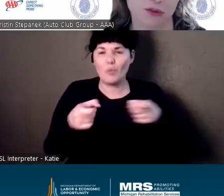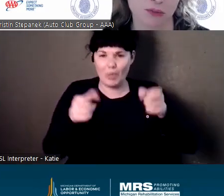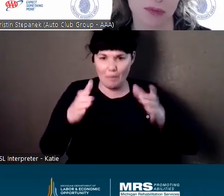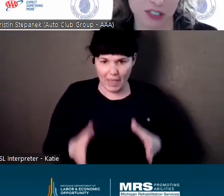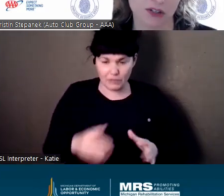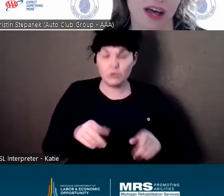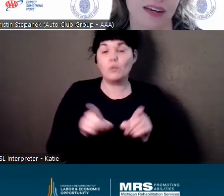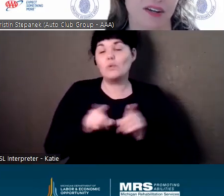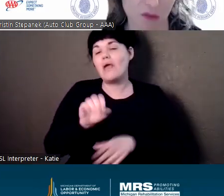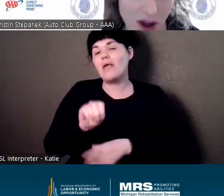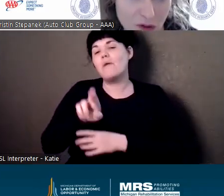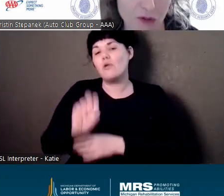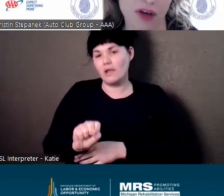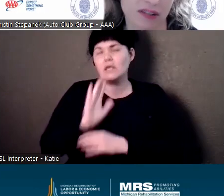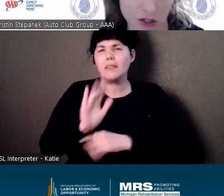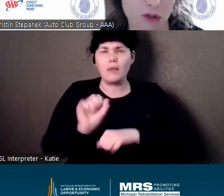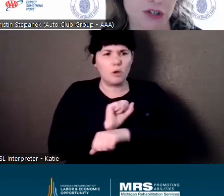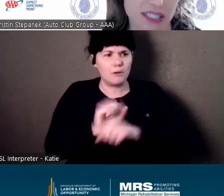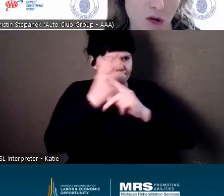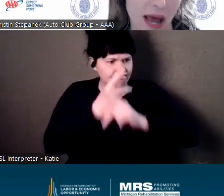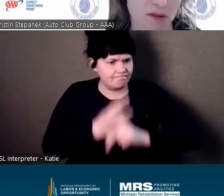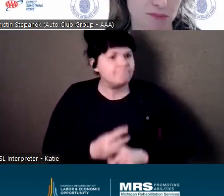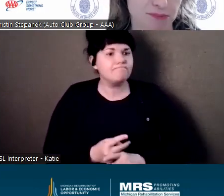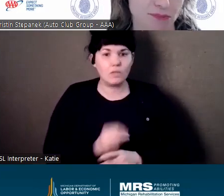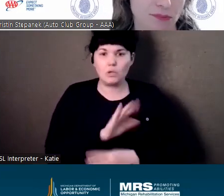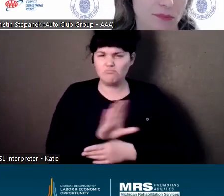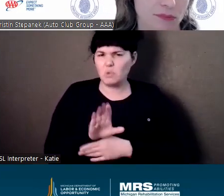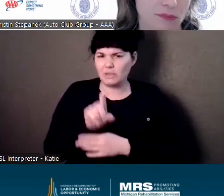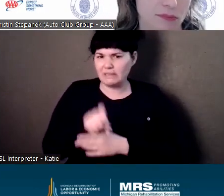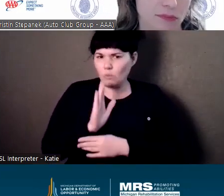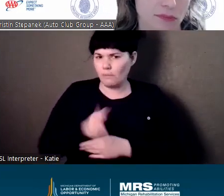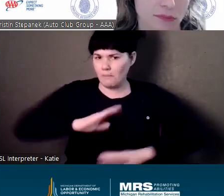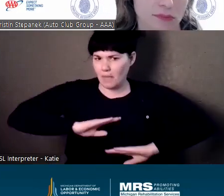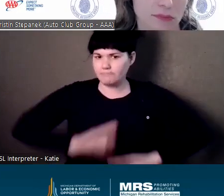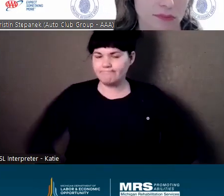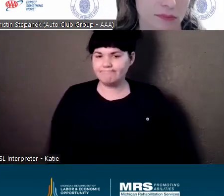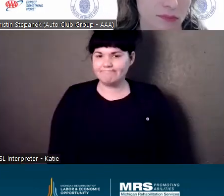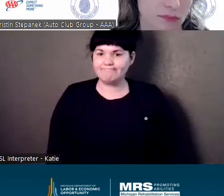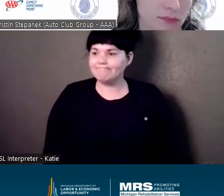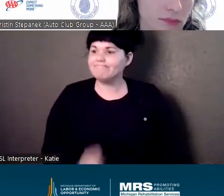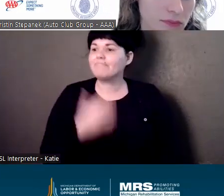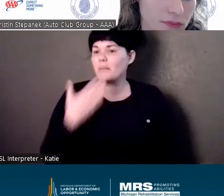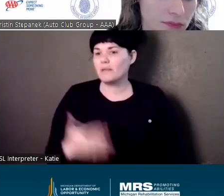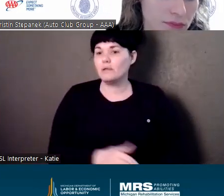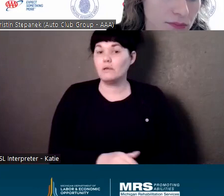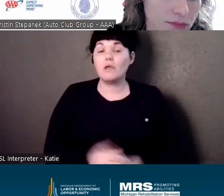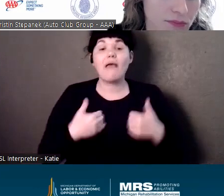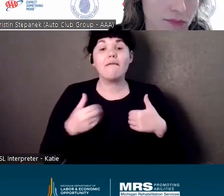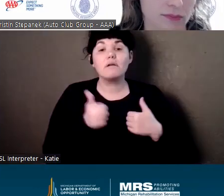MRS to make sure that your needs are met. Okay, thank you. We have another